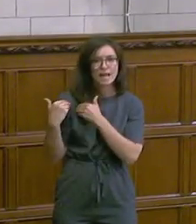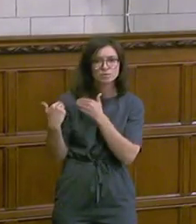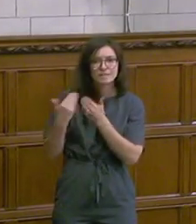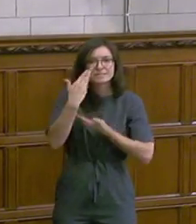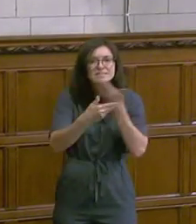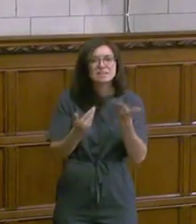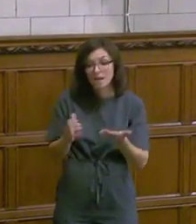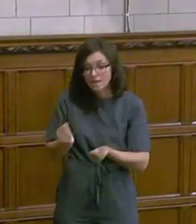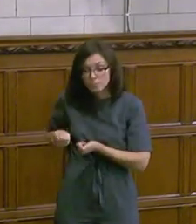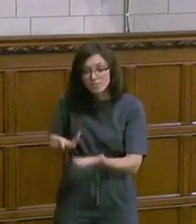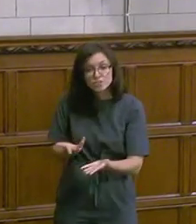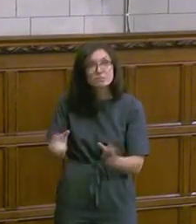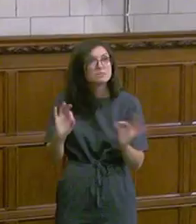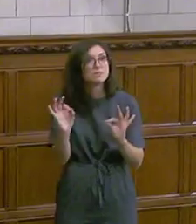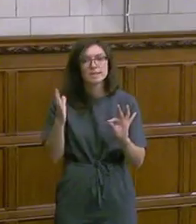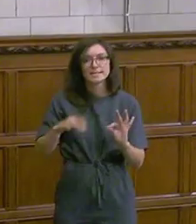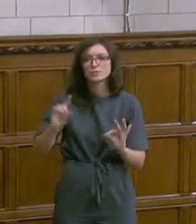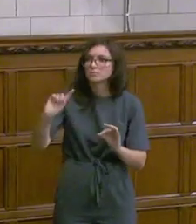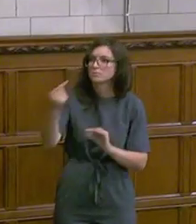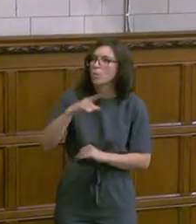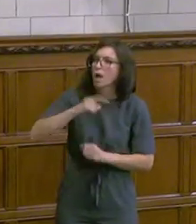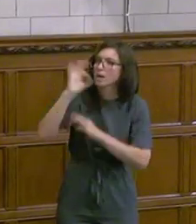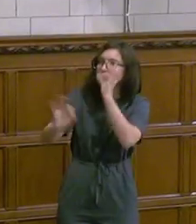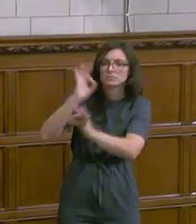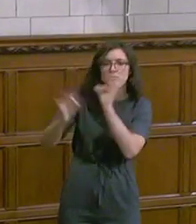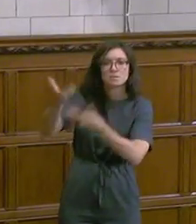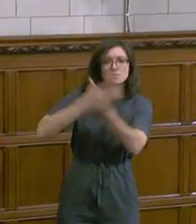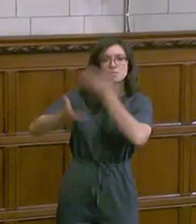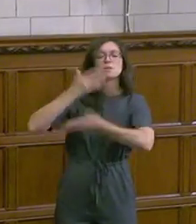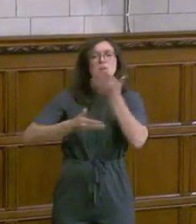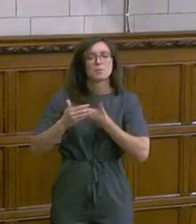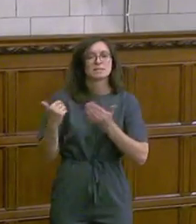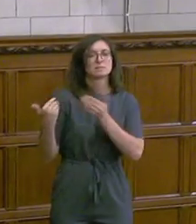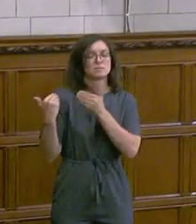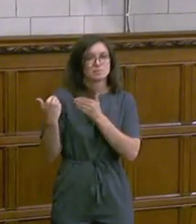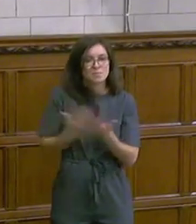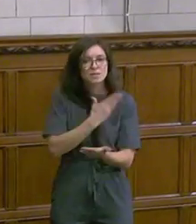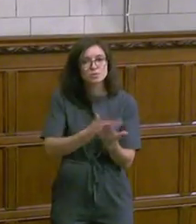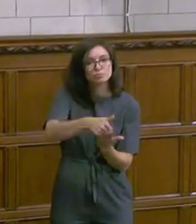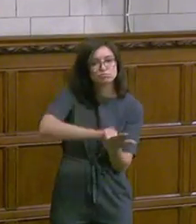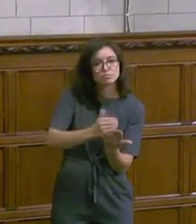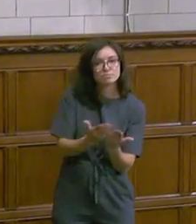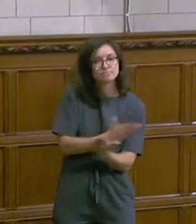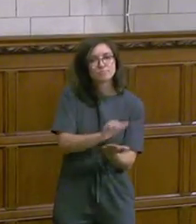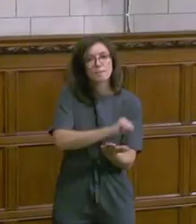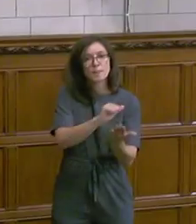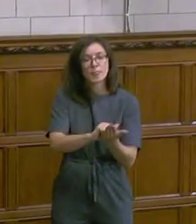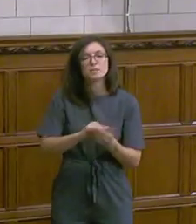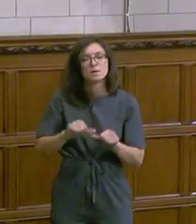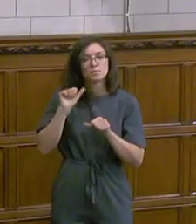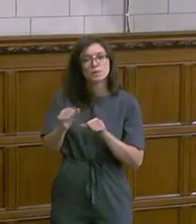deaf children. Finally, among the concerns, NDCS raised the question of a review of post-16